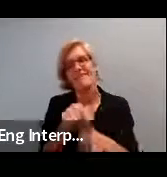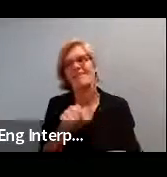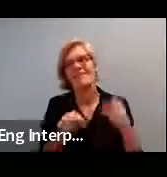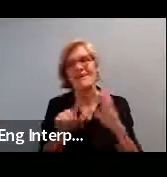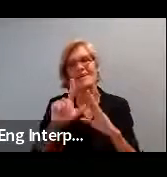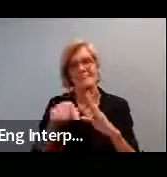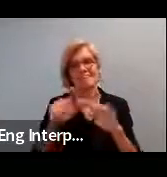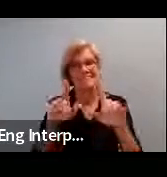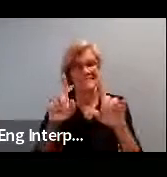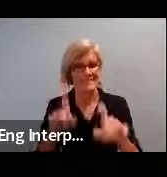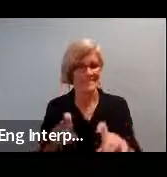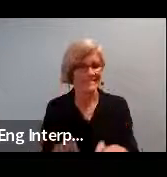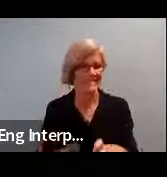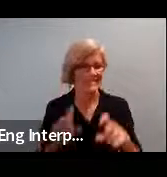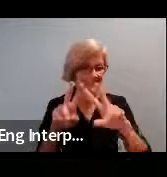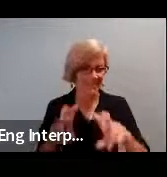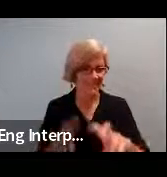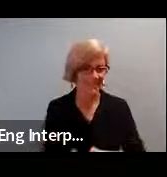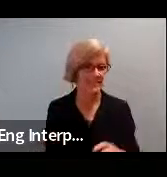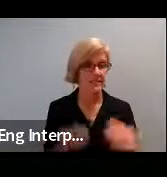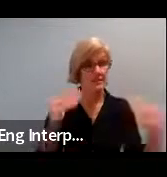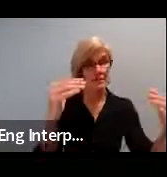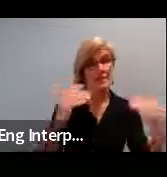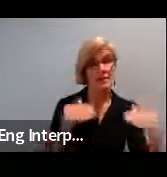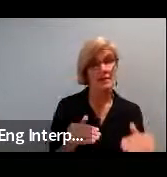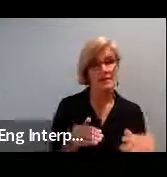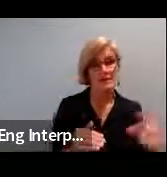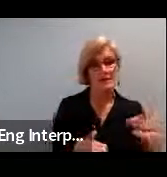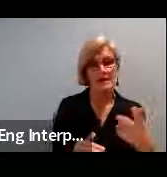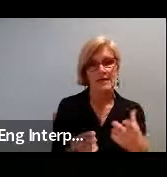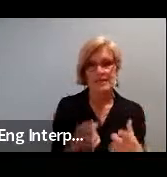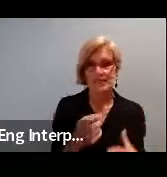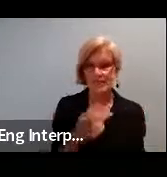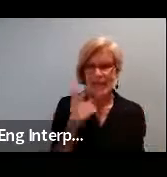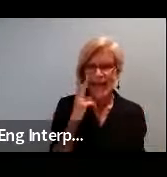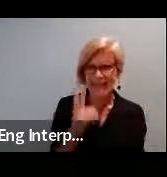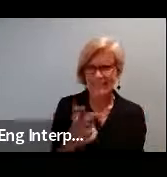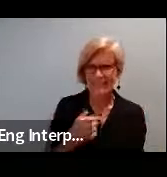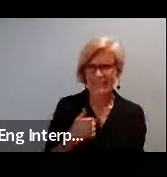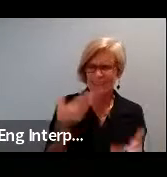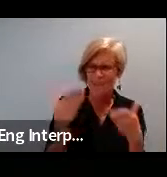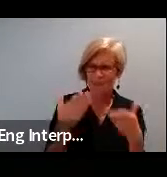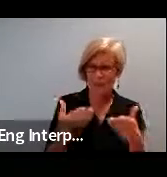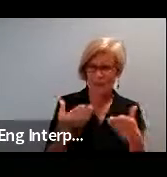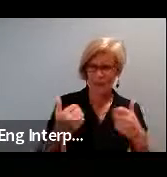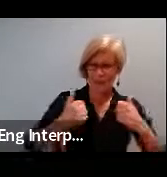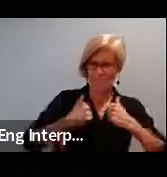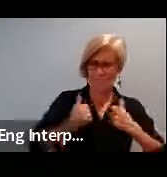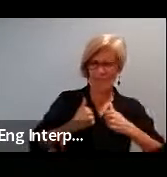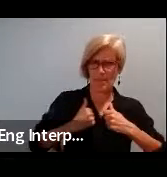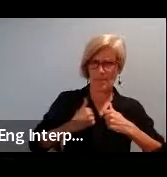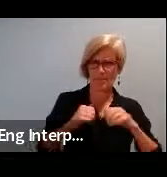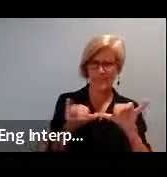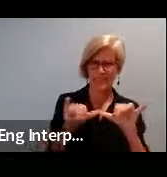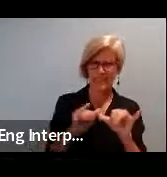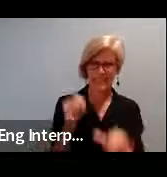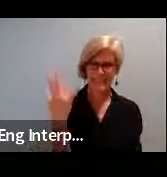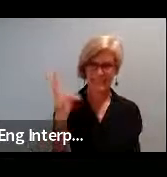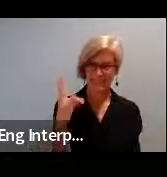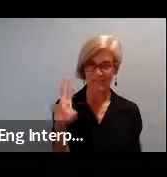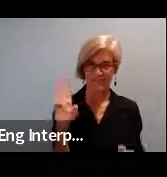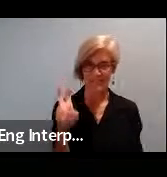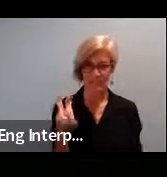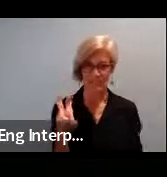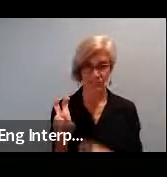Our next question is, I see that the recommended backpack size is 17 inches. Do they need that big of a backpack?